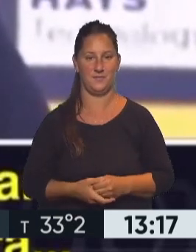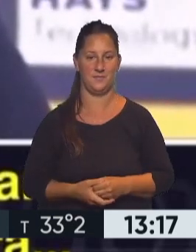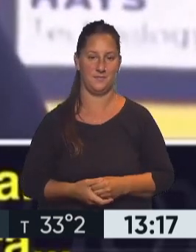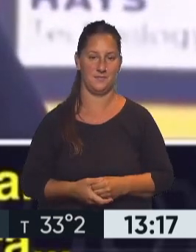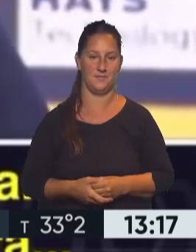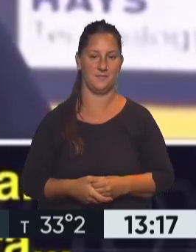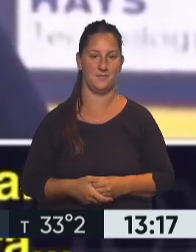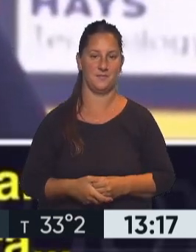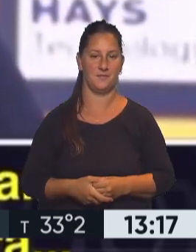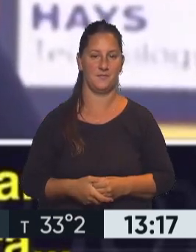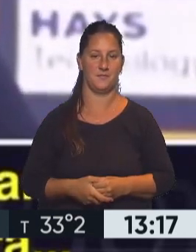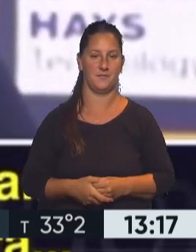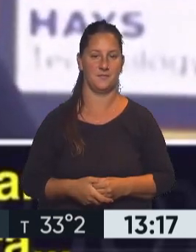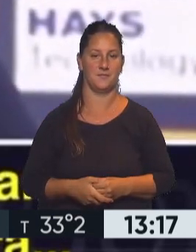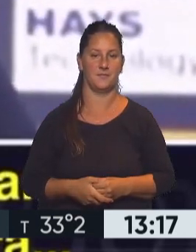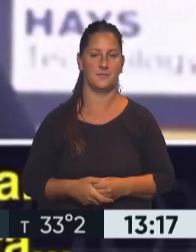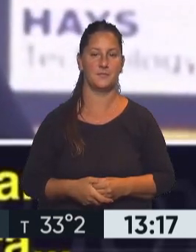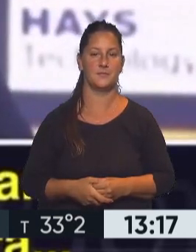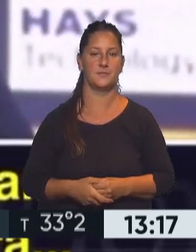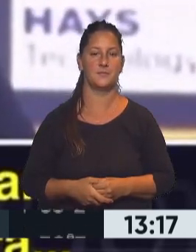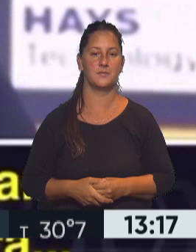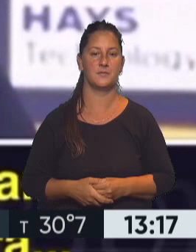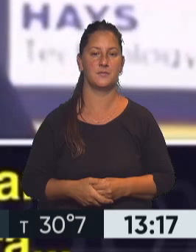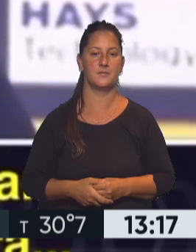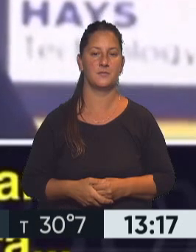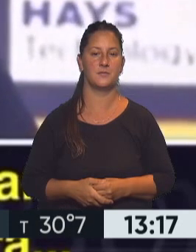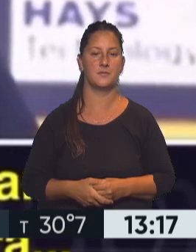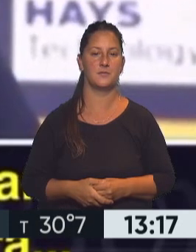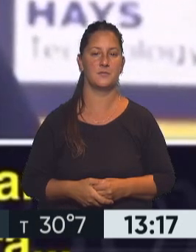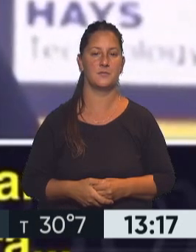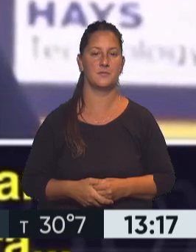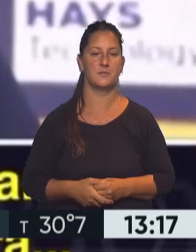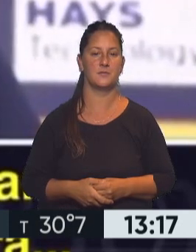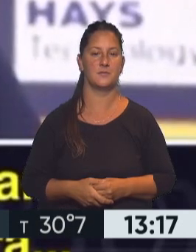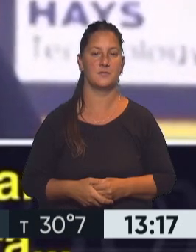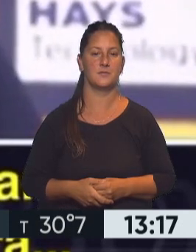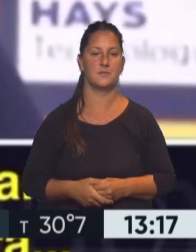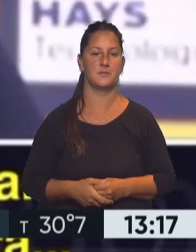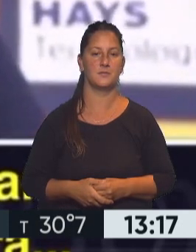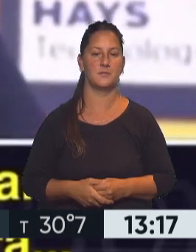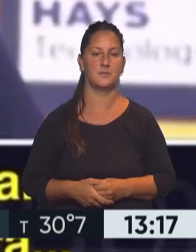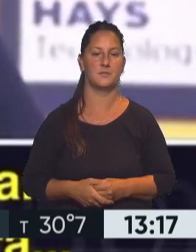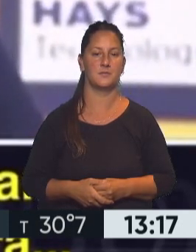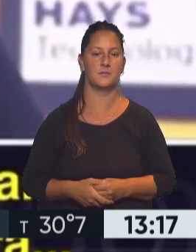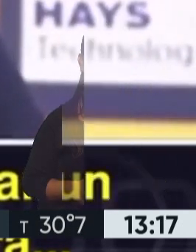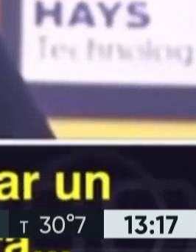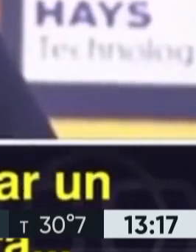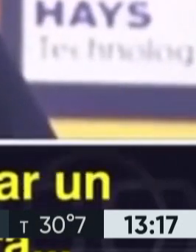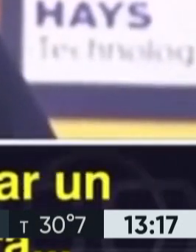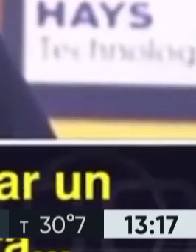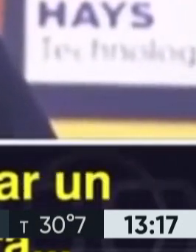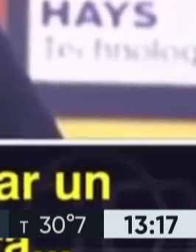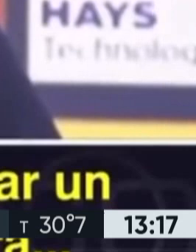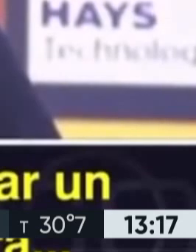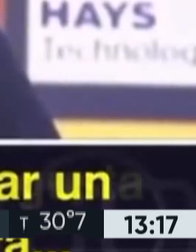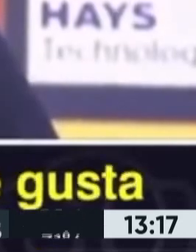To be in the present, but of course for the future and immediately future. So he's a player that could be already with